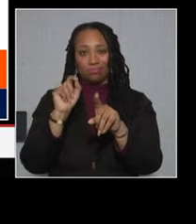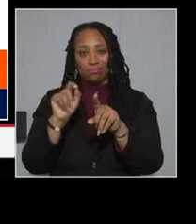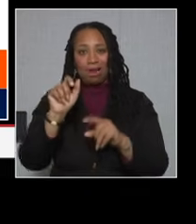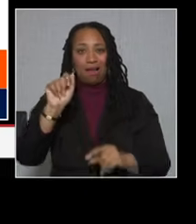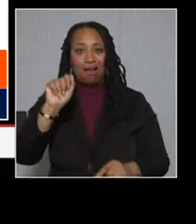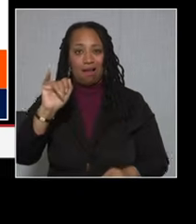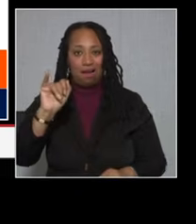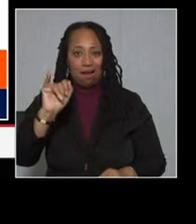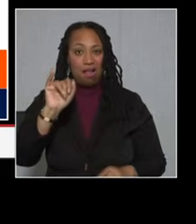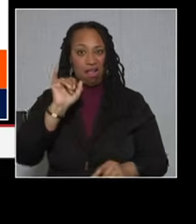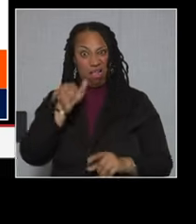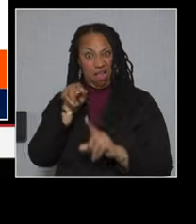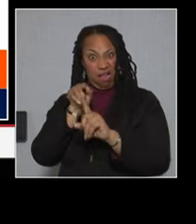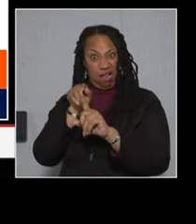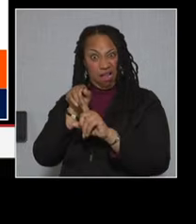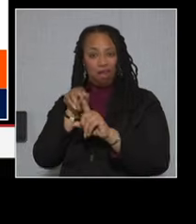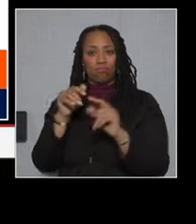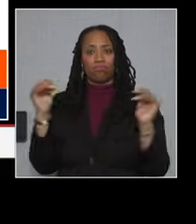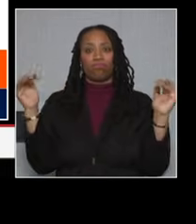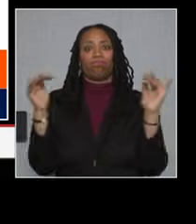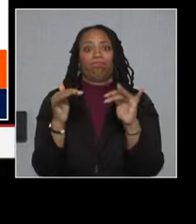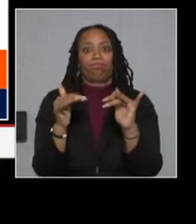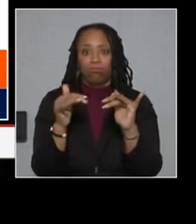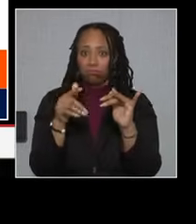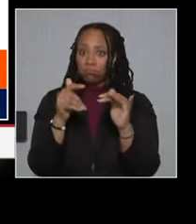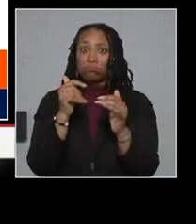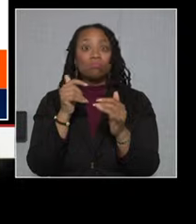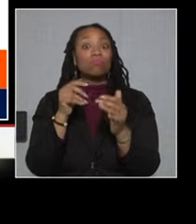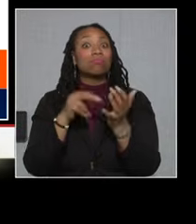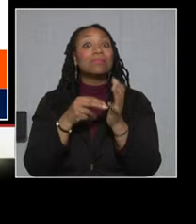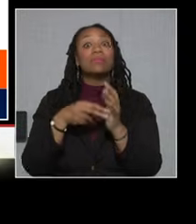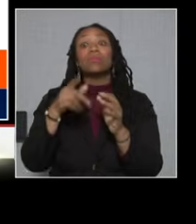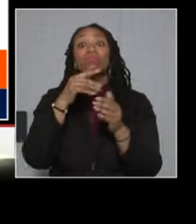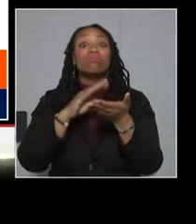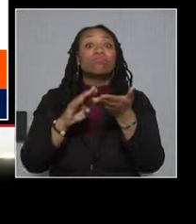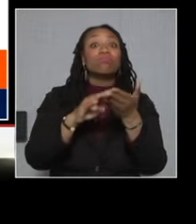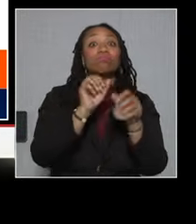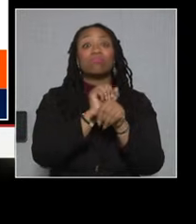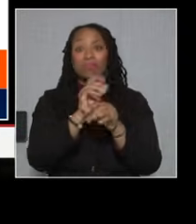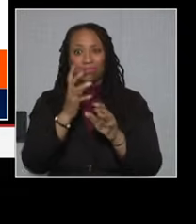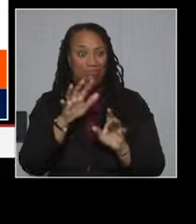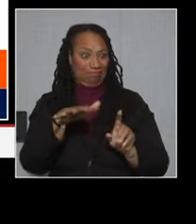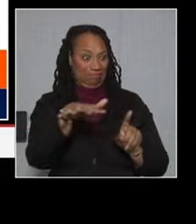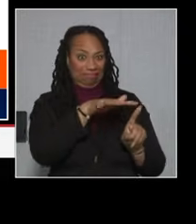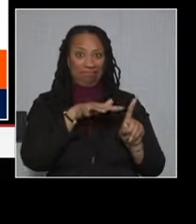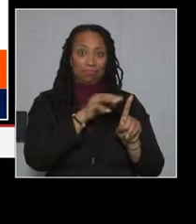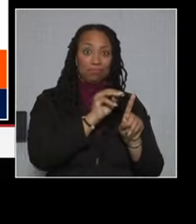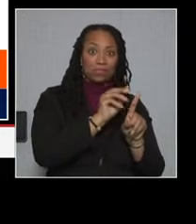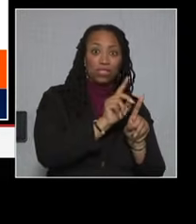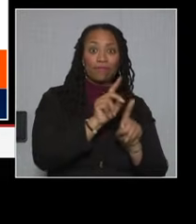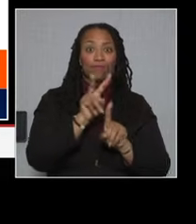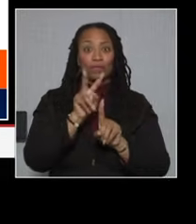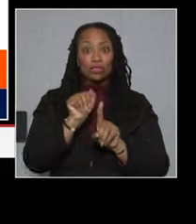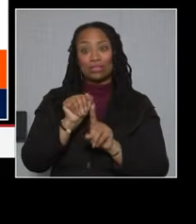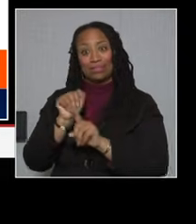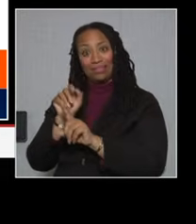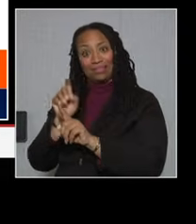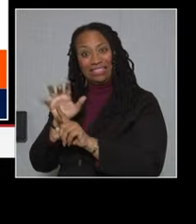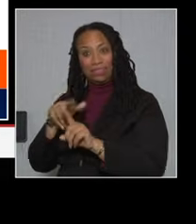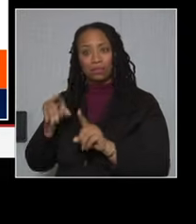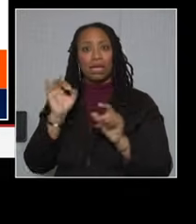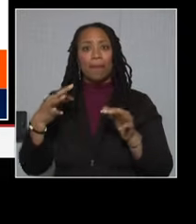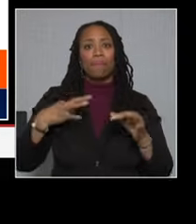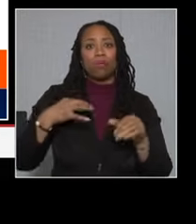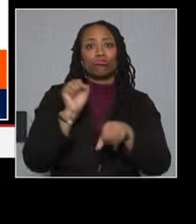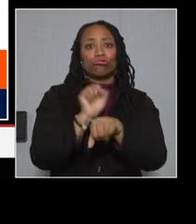are able to apply for. And in addition, we folded in a lot of support around coaching and training that would continue to give them access. So